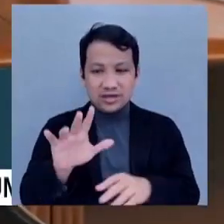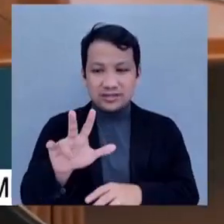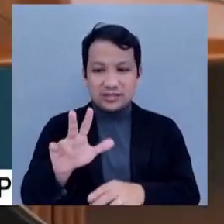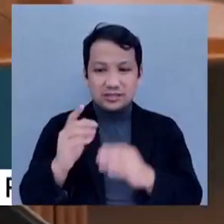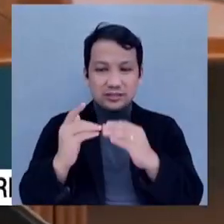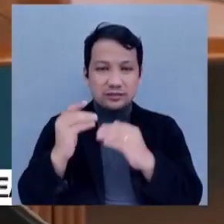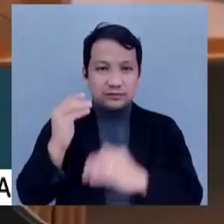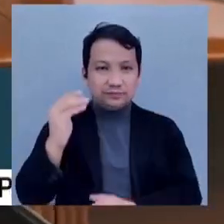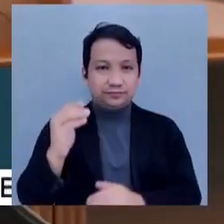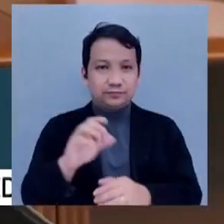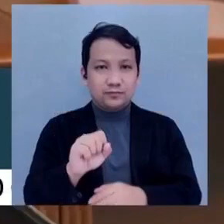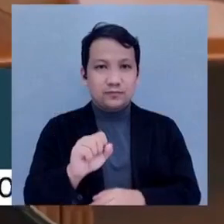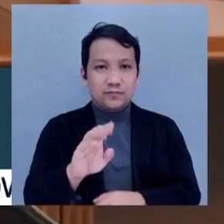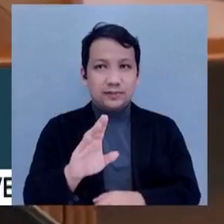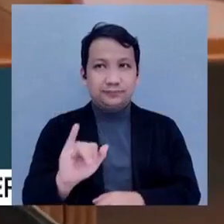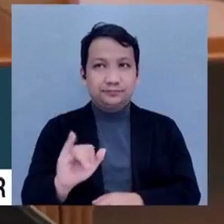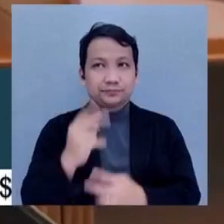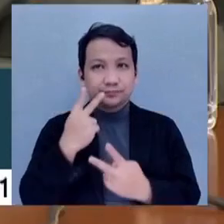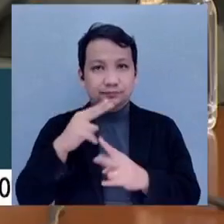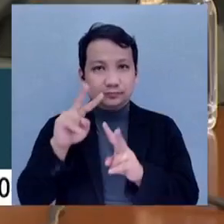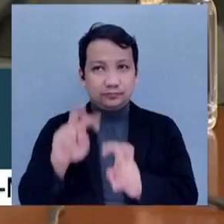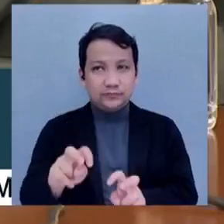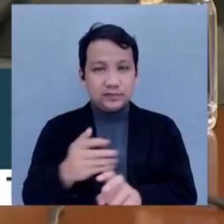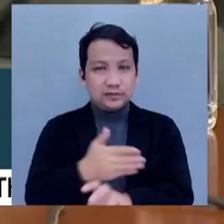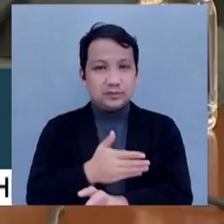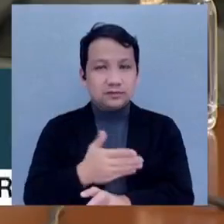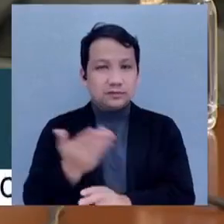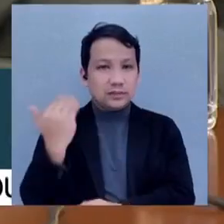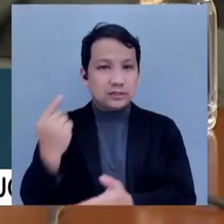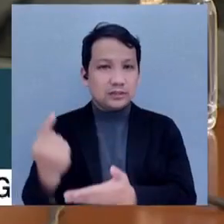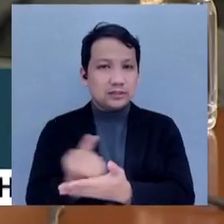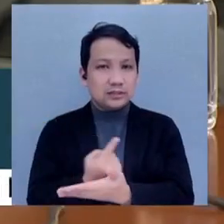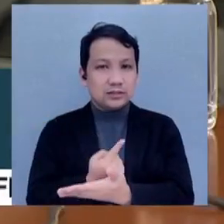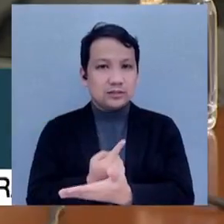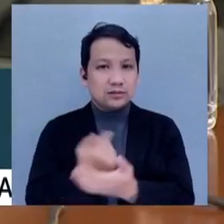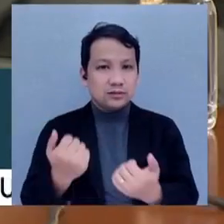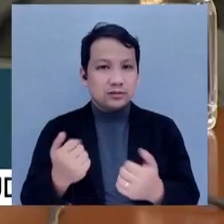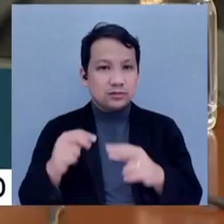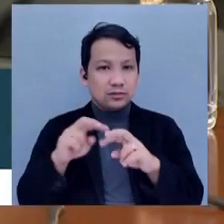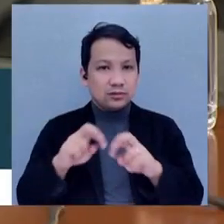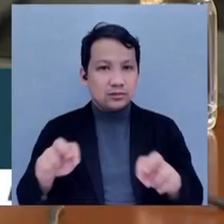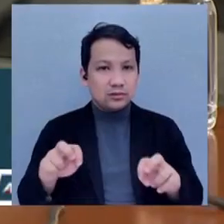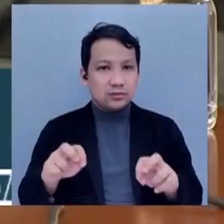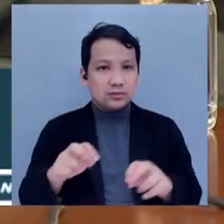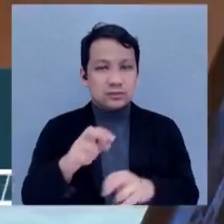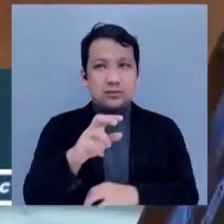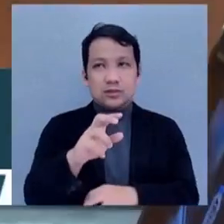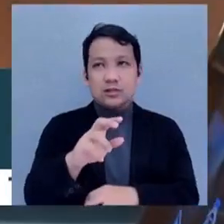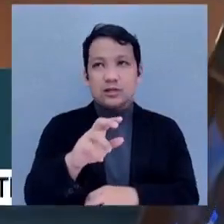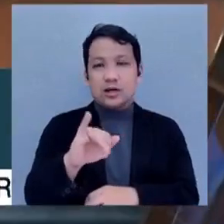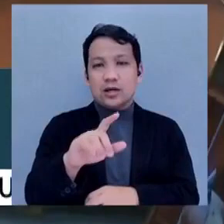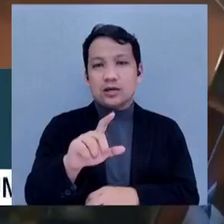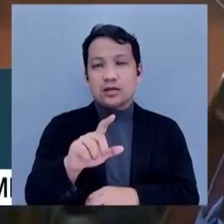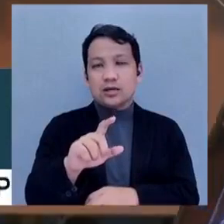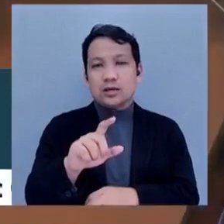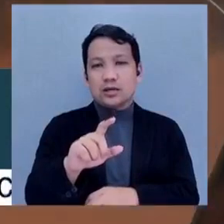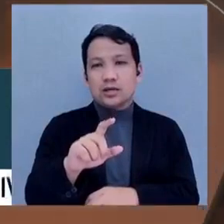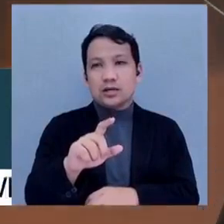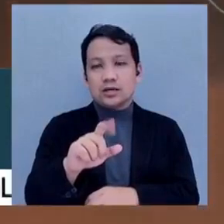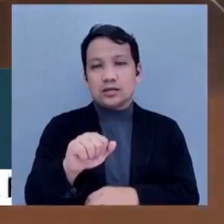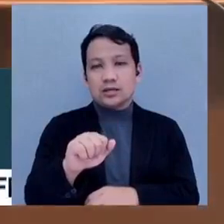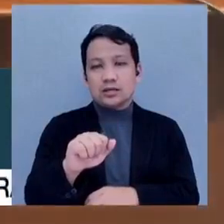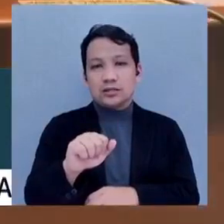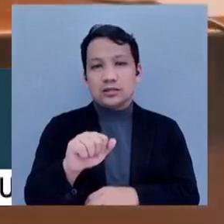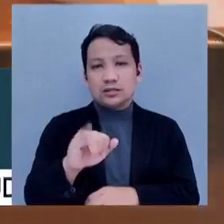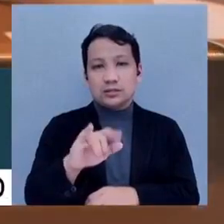wanted to testify before the Senate last week, are now under the Interagency Council Against Trafficking. The 3 minors are still